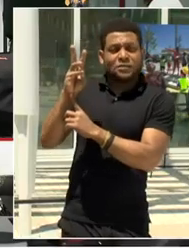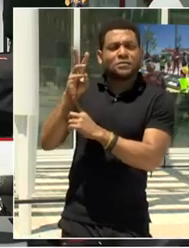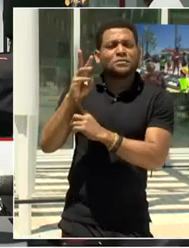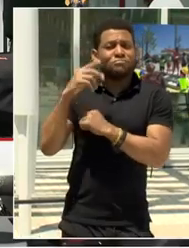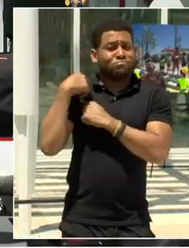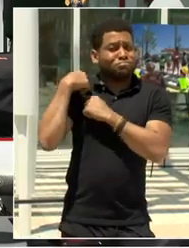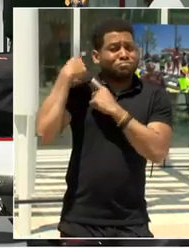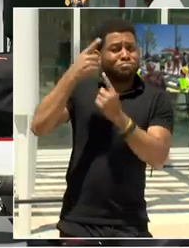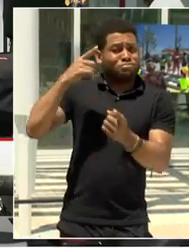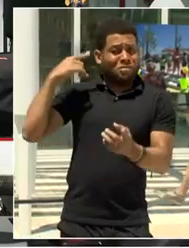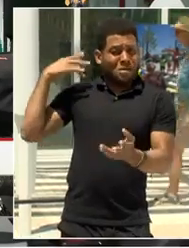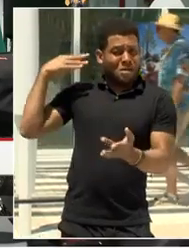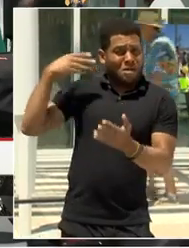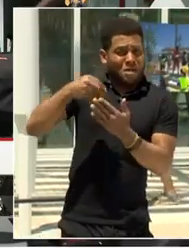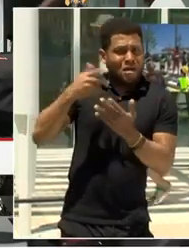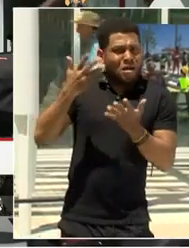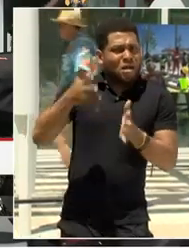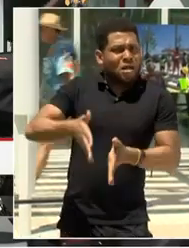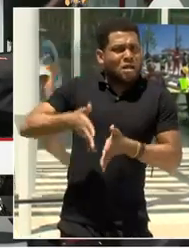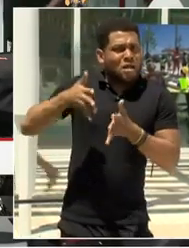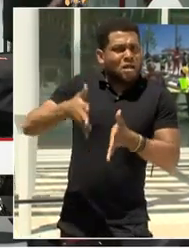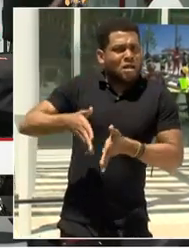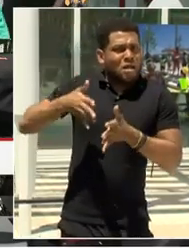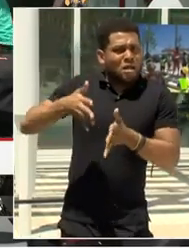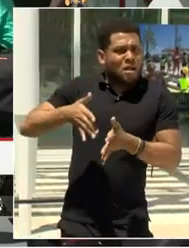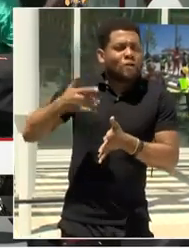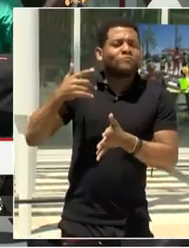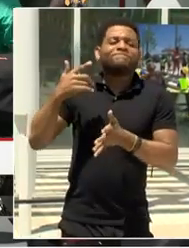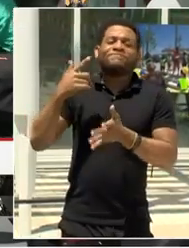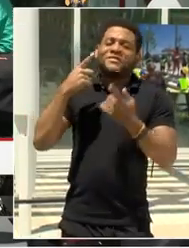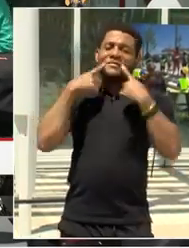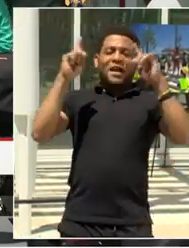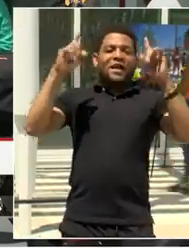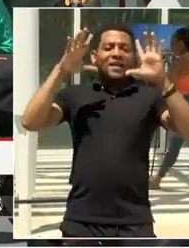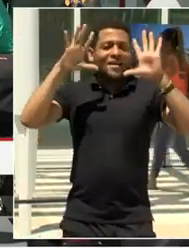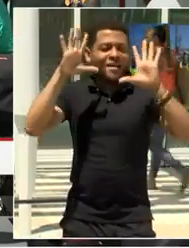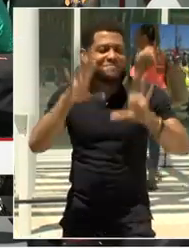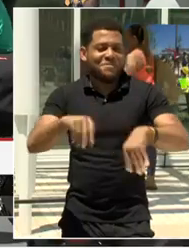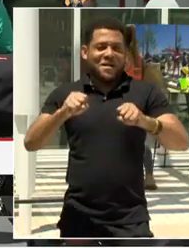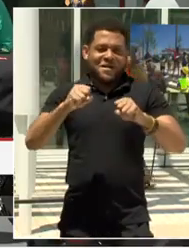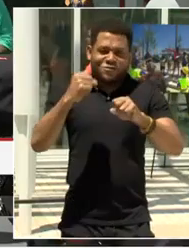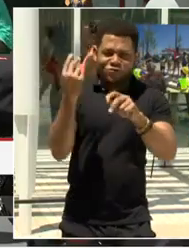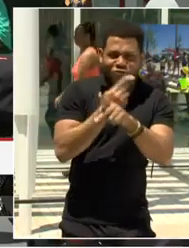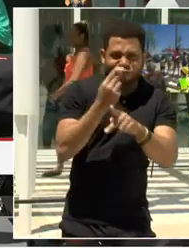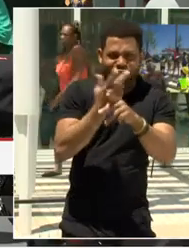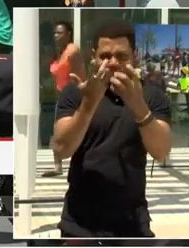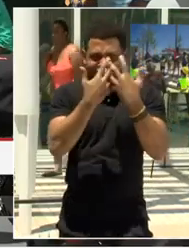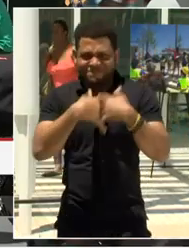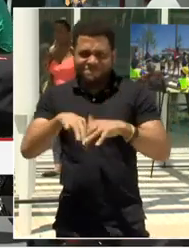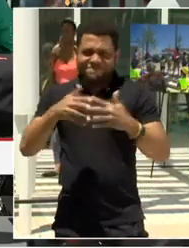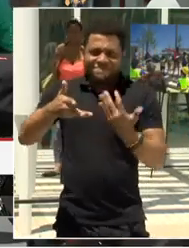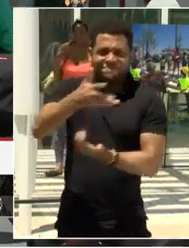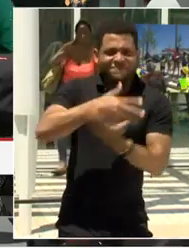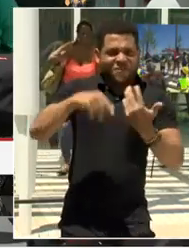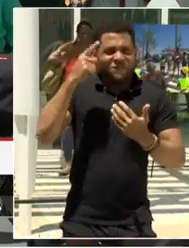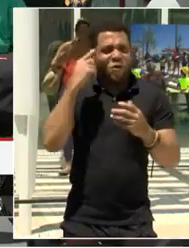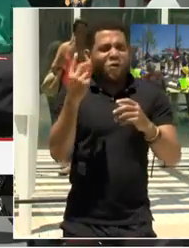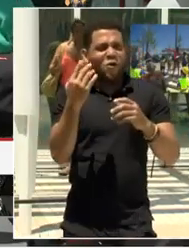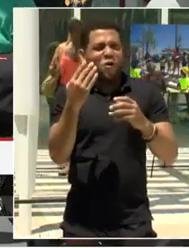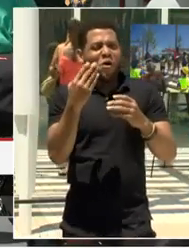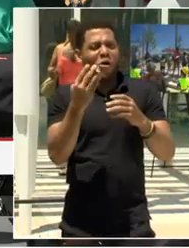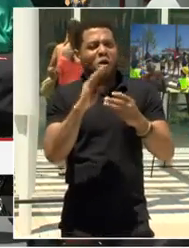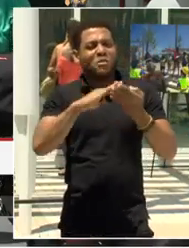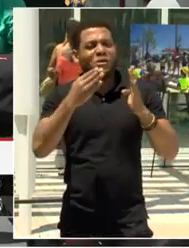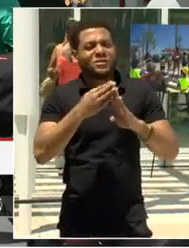to productive use for the community. We didn't arrive here by accident. It's been a